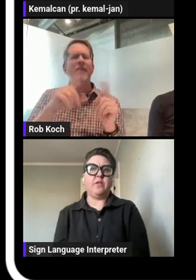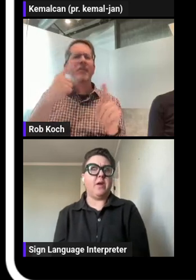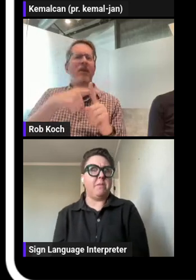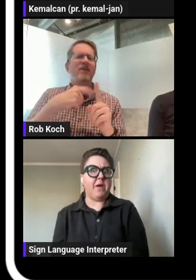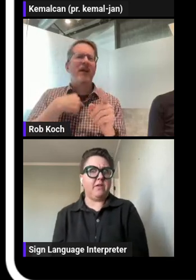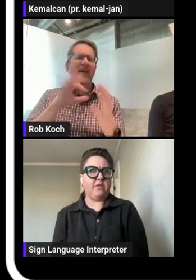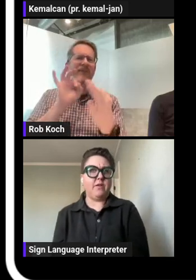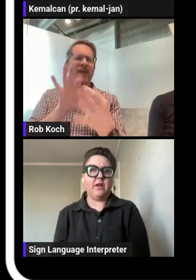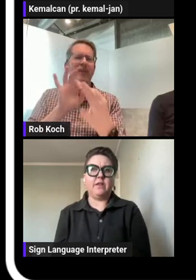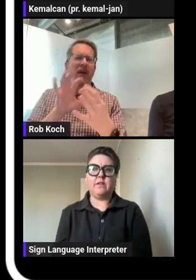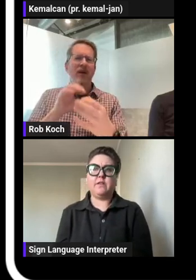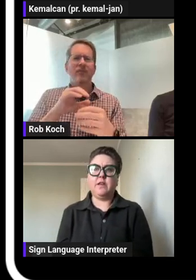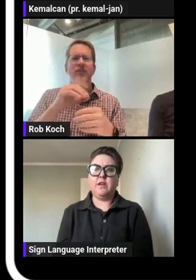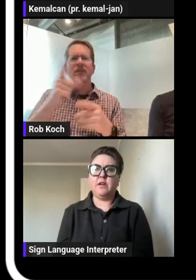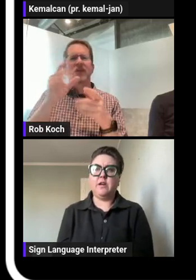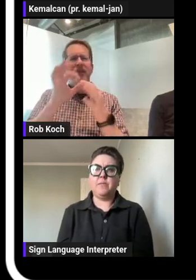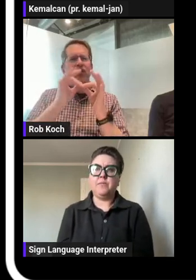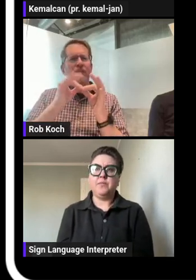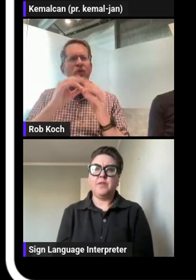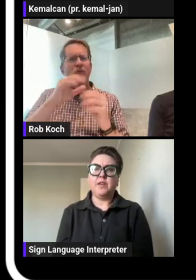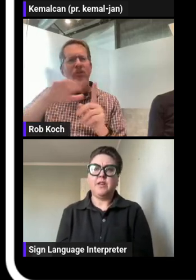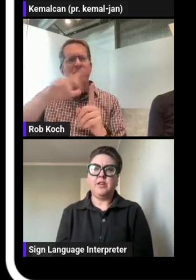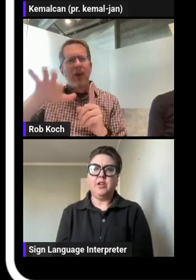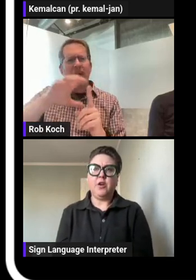or that's what they meant, right? That's the